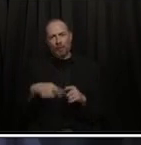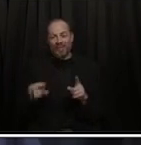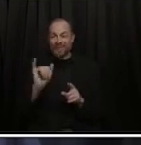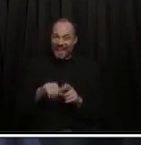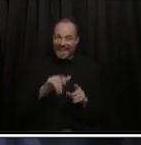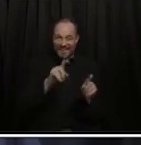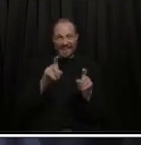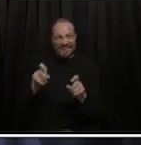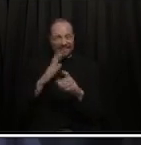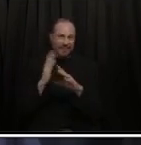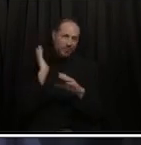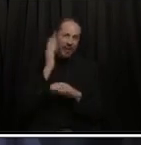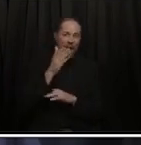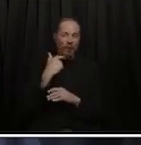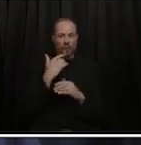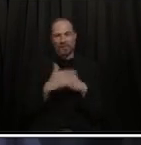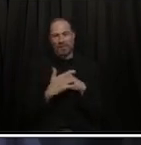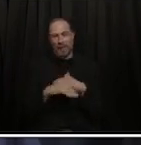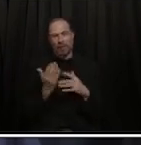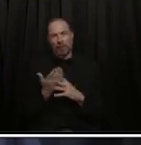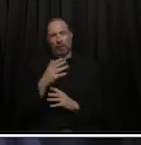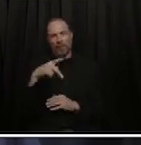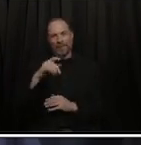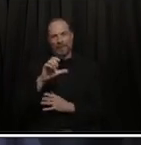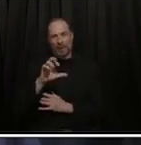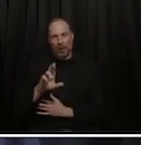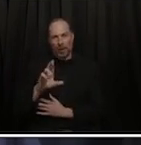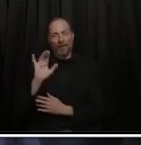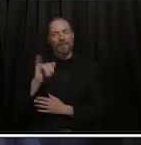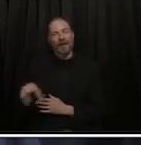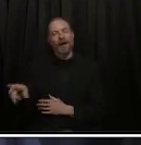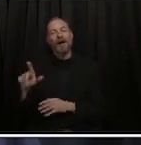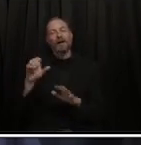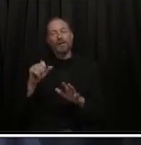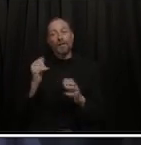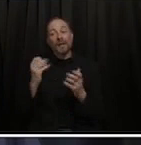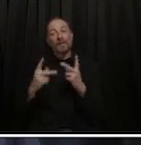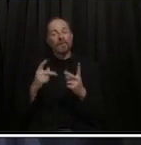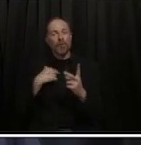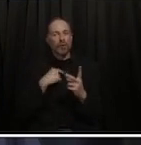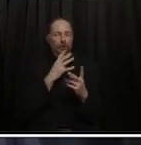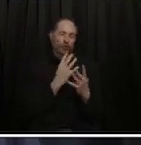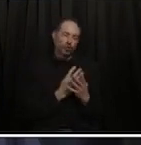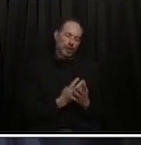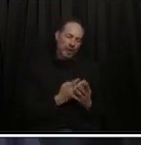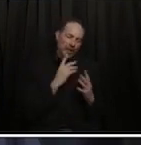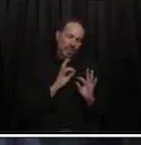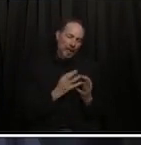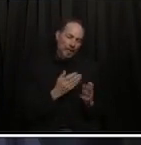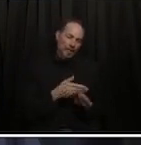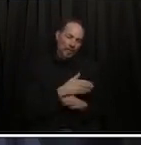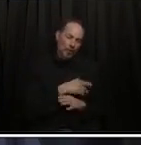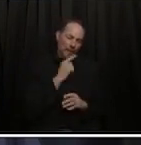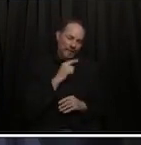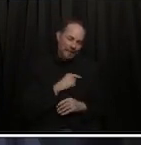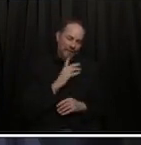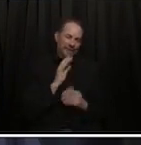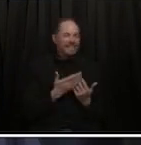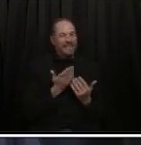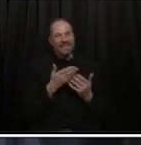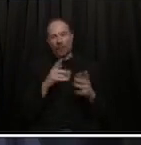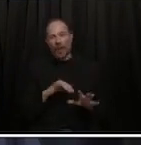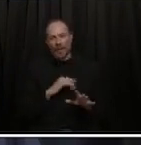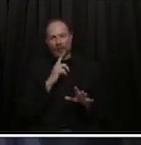beyond what is available through the PCR testing. A lot of folks simply want to screen, a family before Thanksgiving. It's an easy way to do